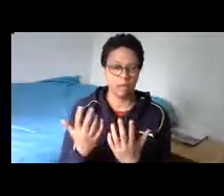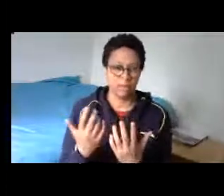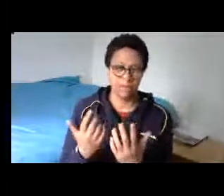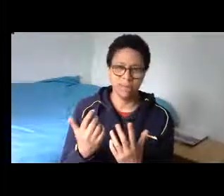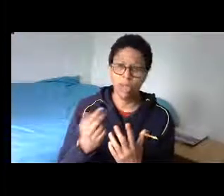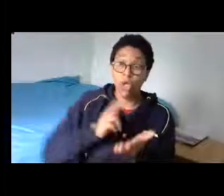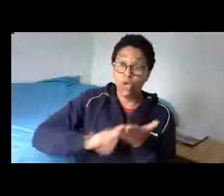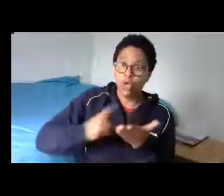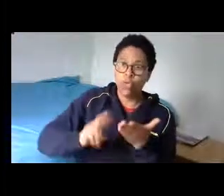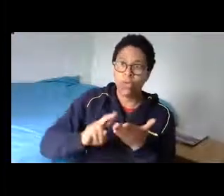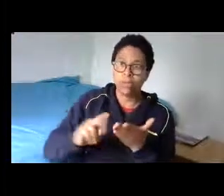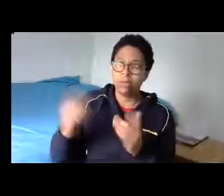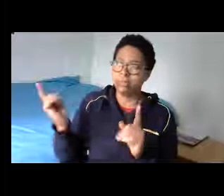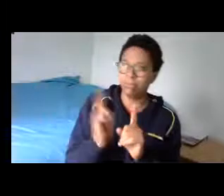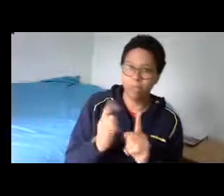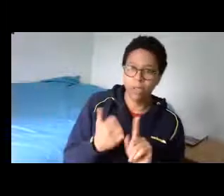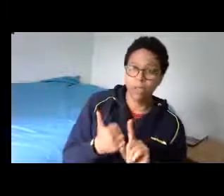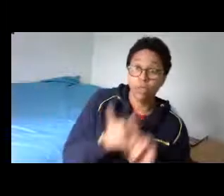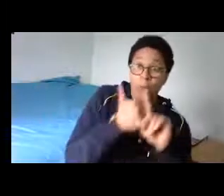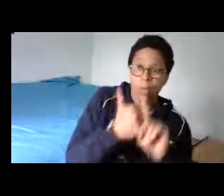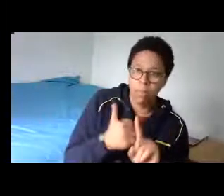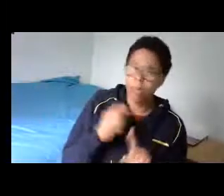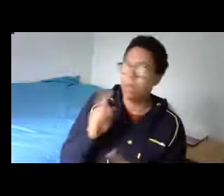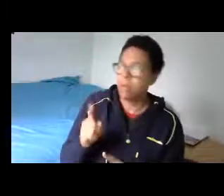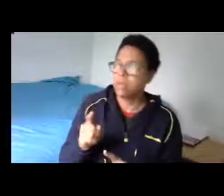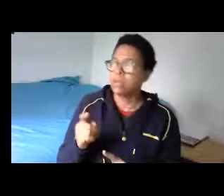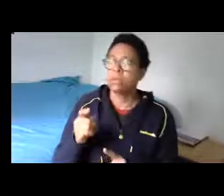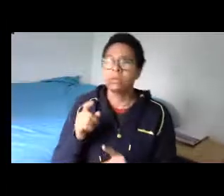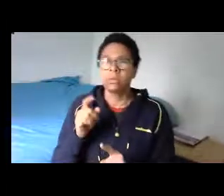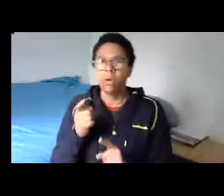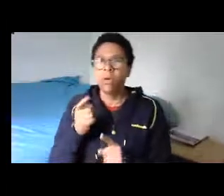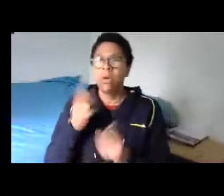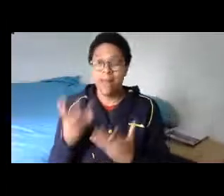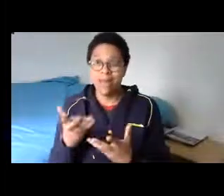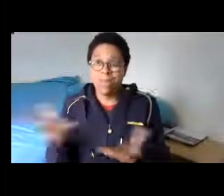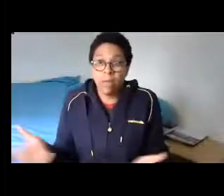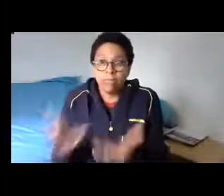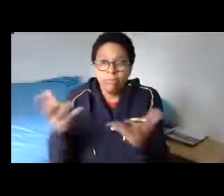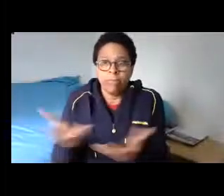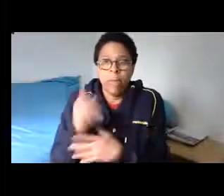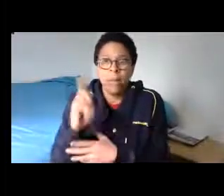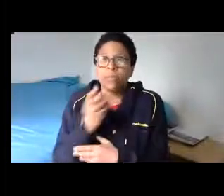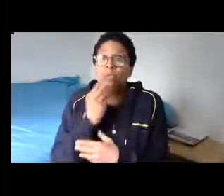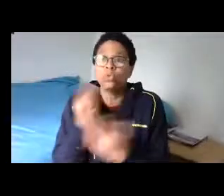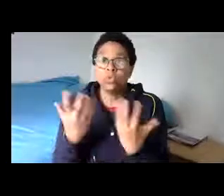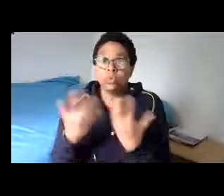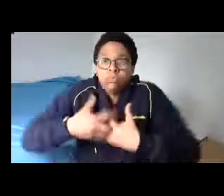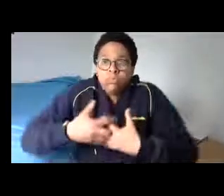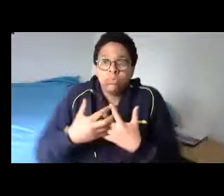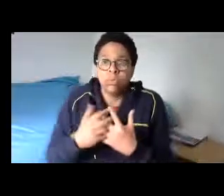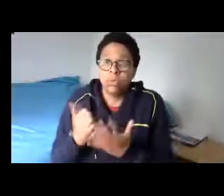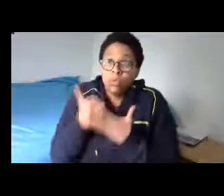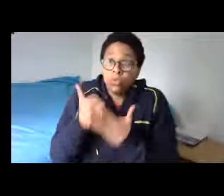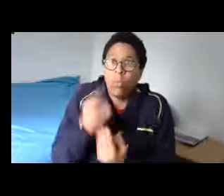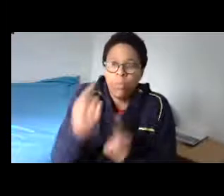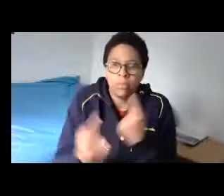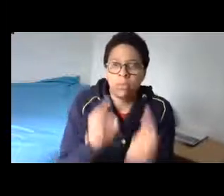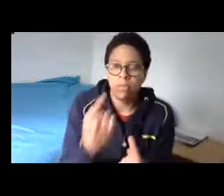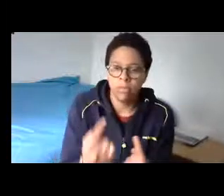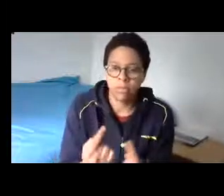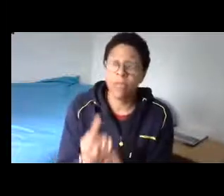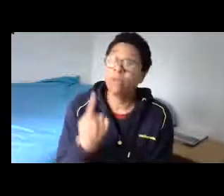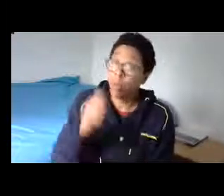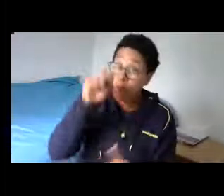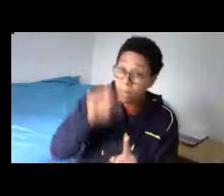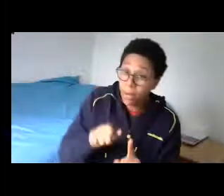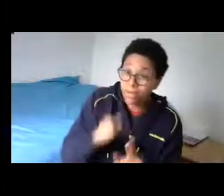also just generally a push to reduce human support. And one assessment that I've seen, there was a person who she had to